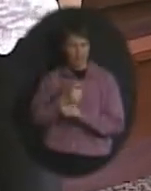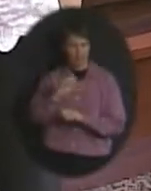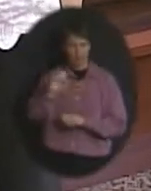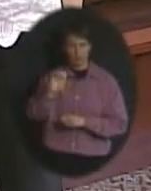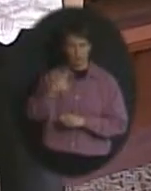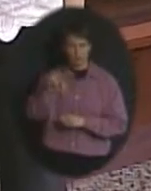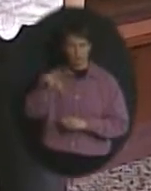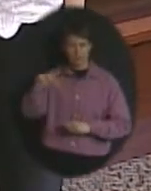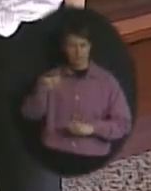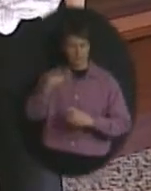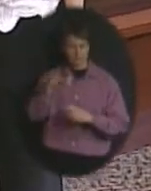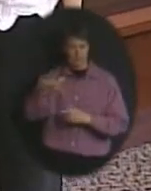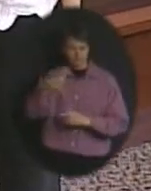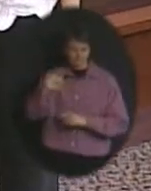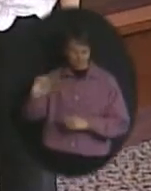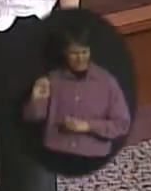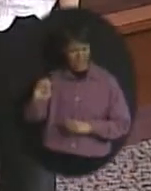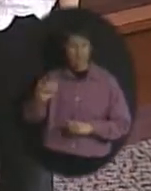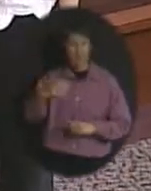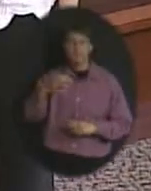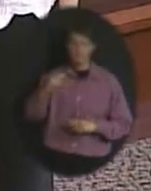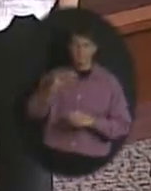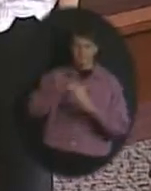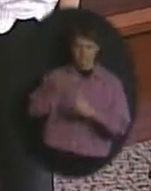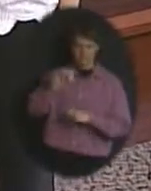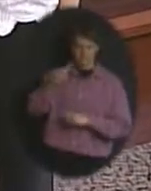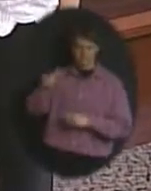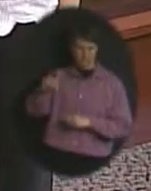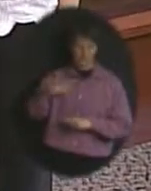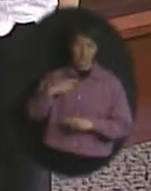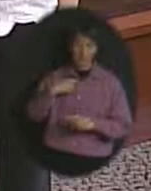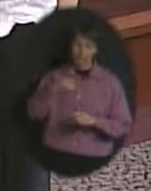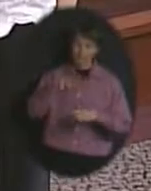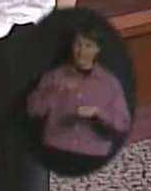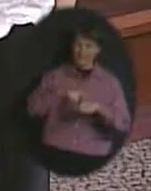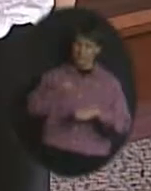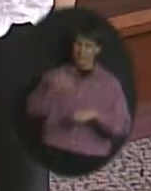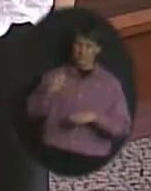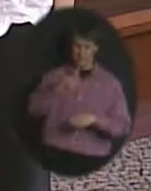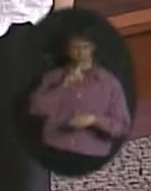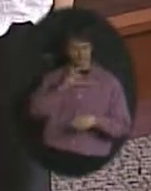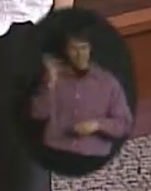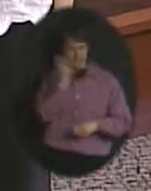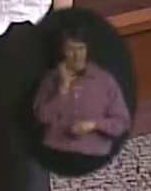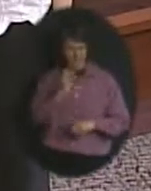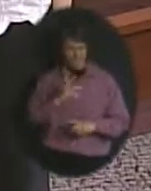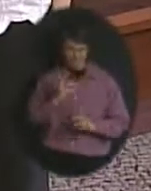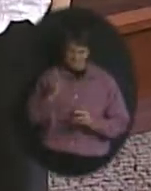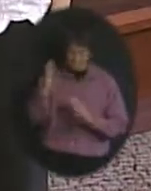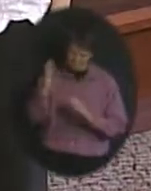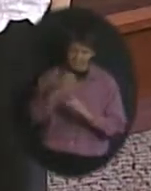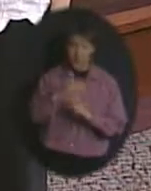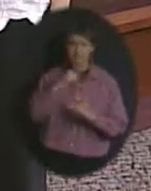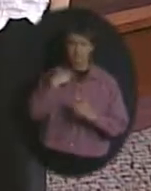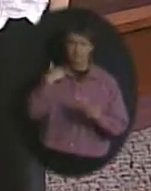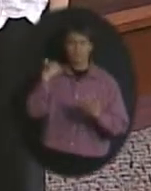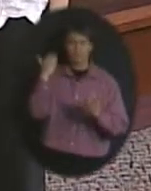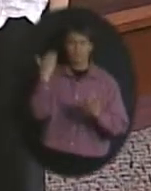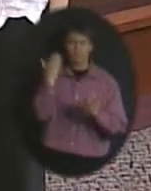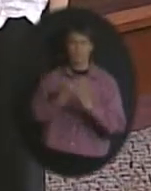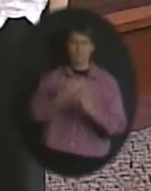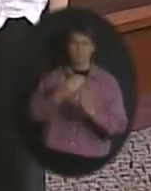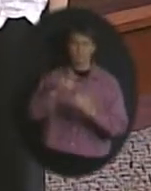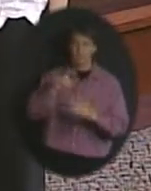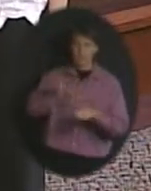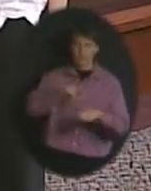week in National Harbor, Maryland. At the National Bee, Vanya was nothing short of spectacular, making it to the nationally televised